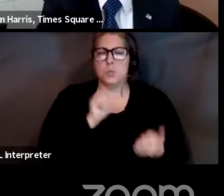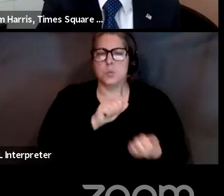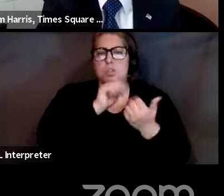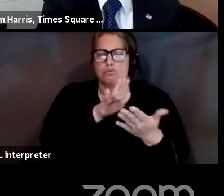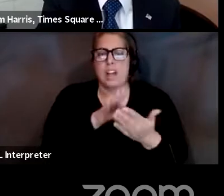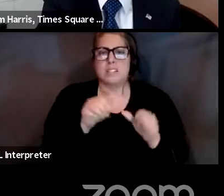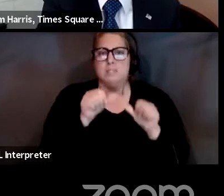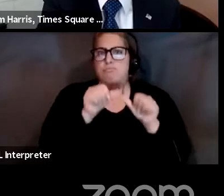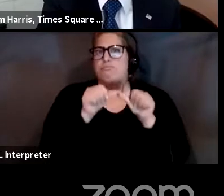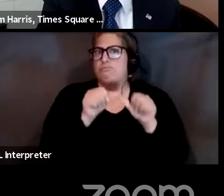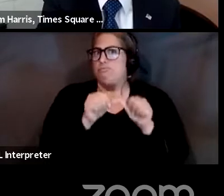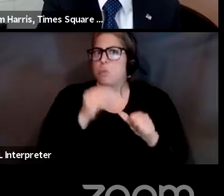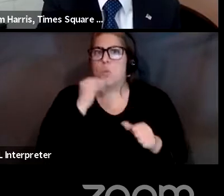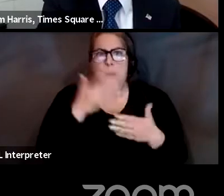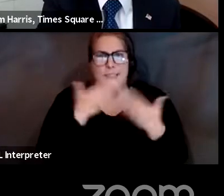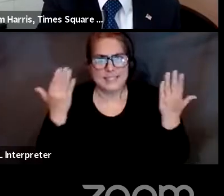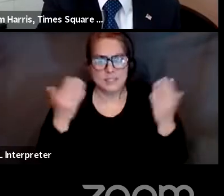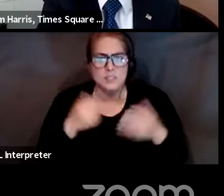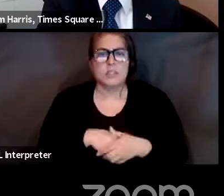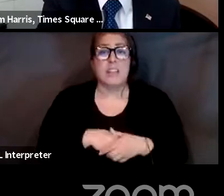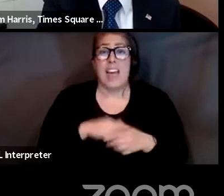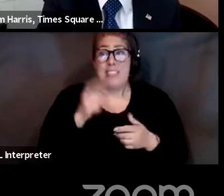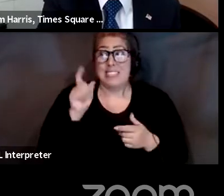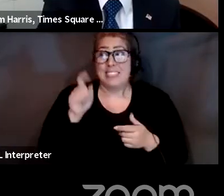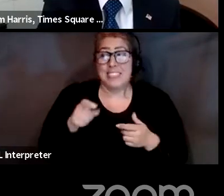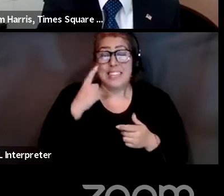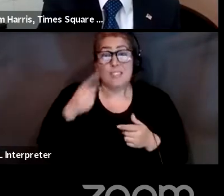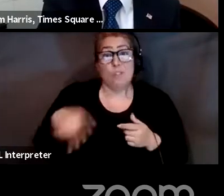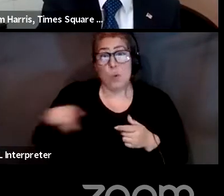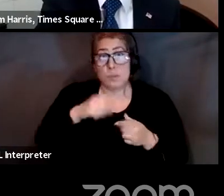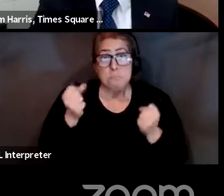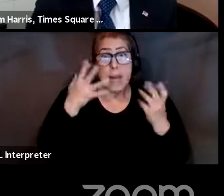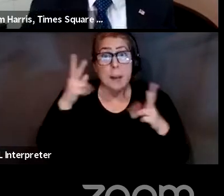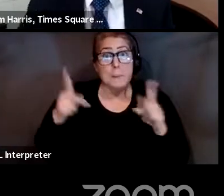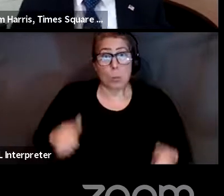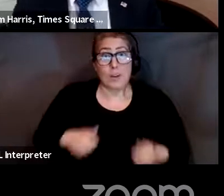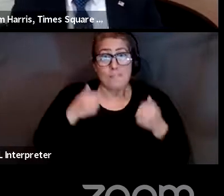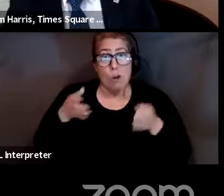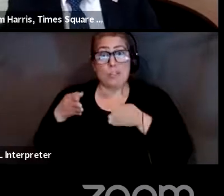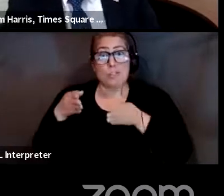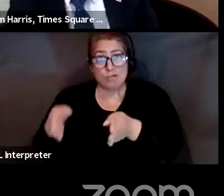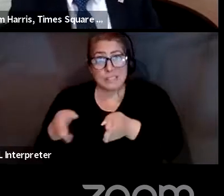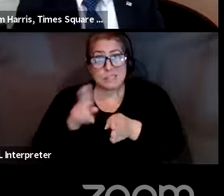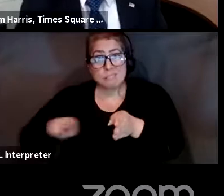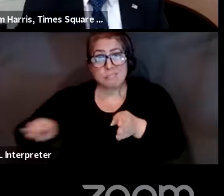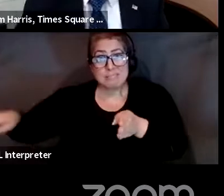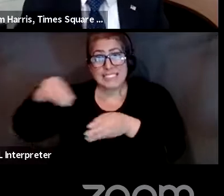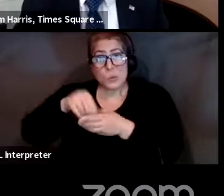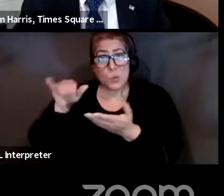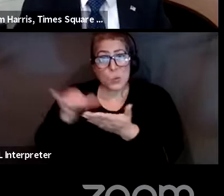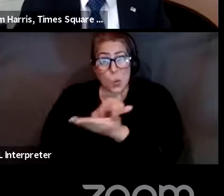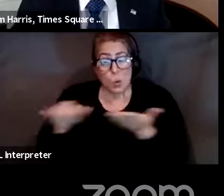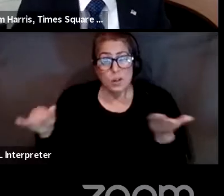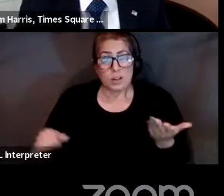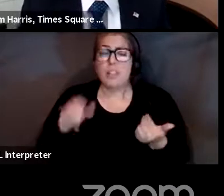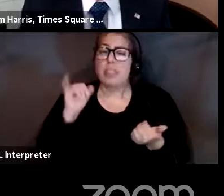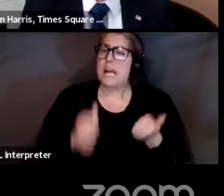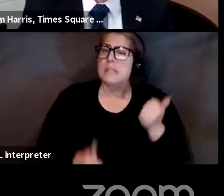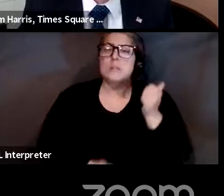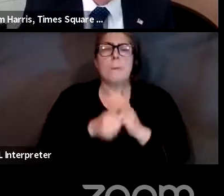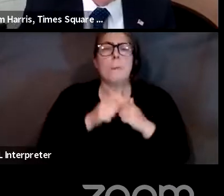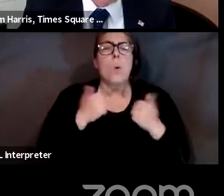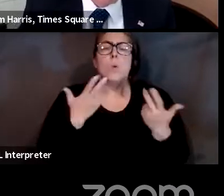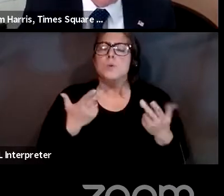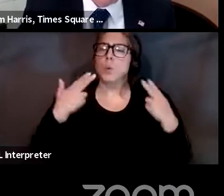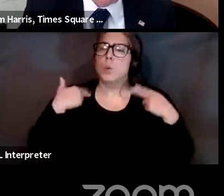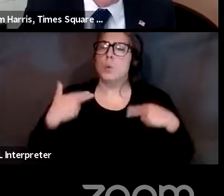chronic homelessness and the needs of so many people that were living on the streets of New York. And it really is the most humane way of